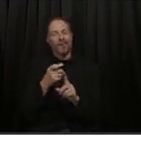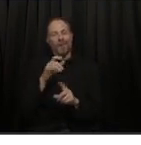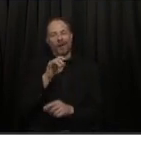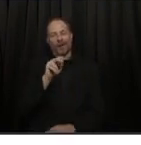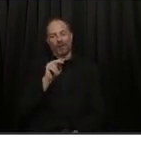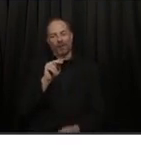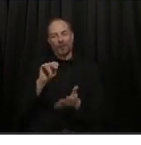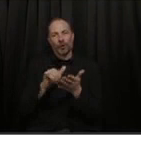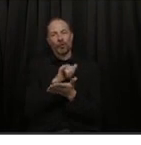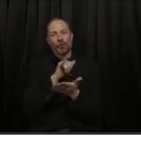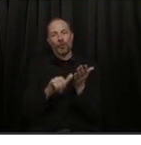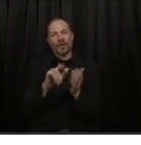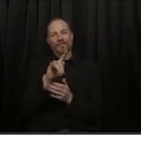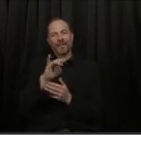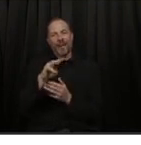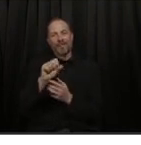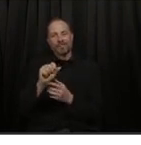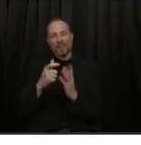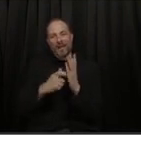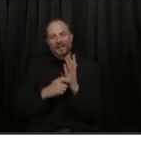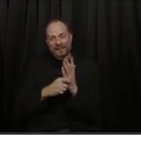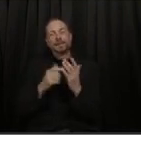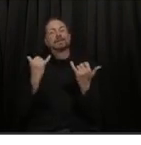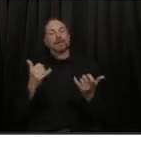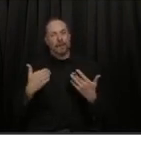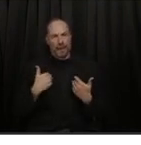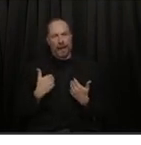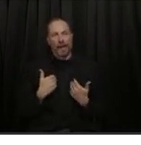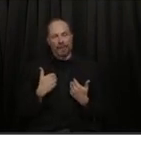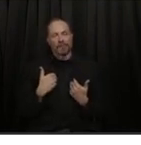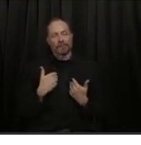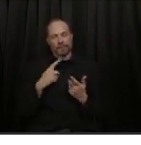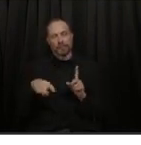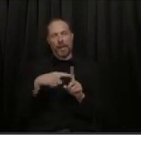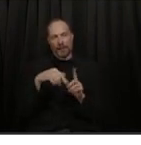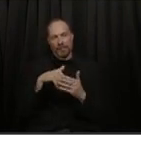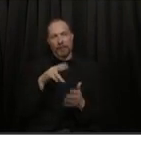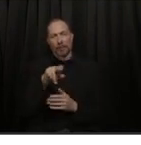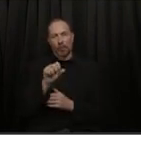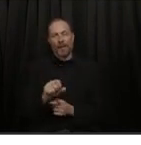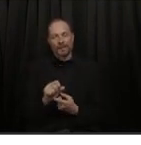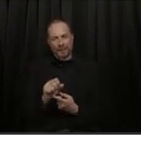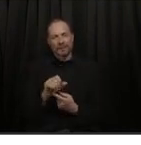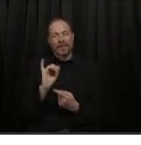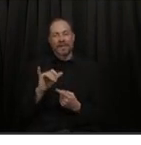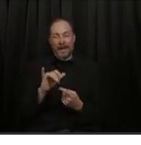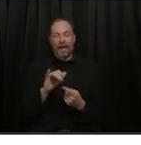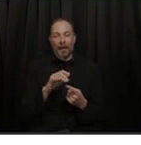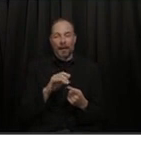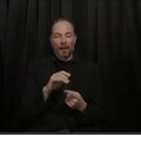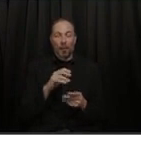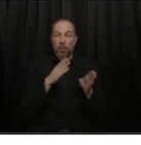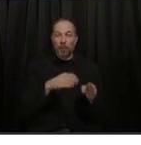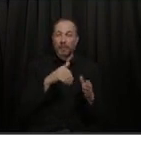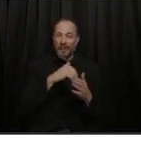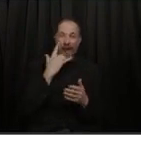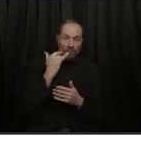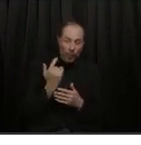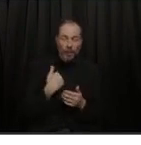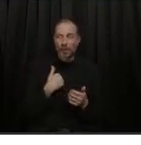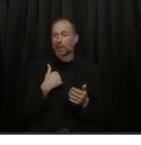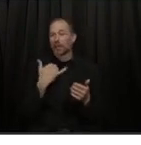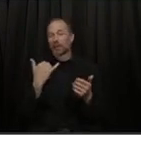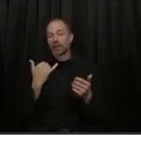you that there have been now cases identified in the U.S. This is from yesterday. The case in California was identified. As the governor mentioned, there's now an additional case